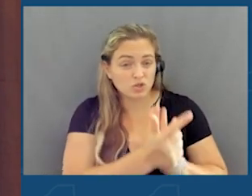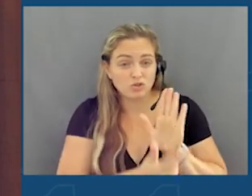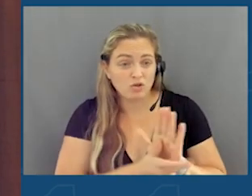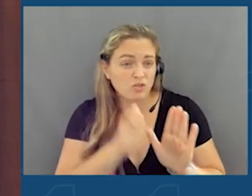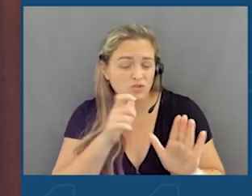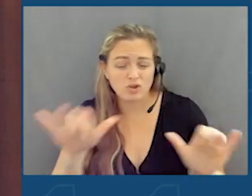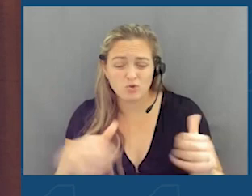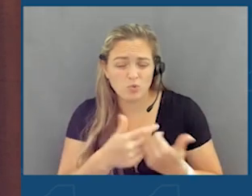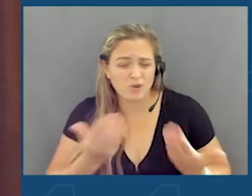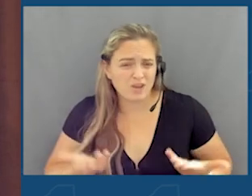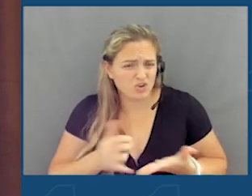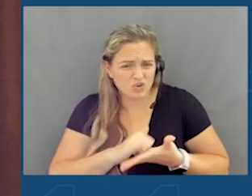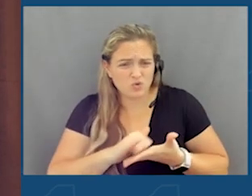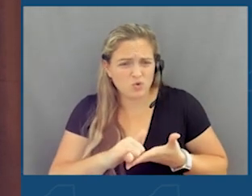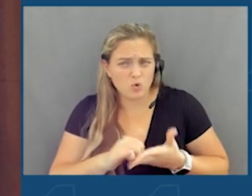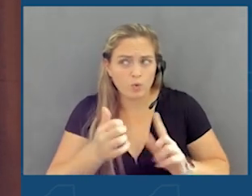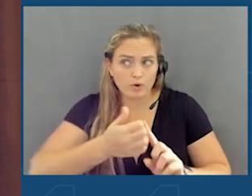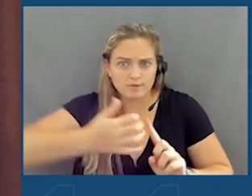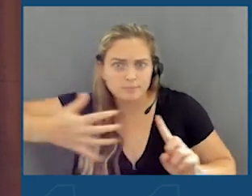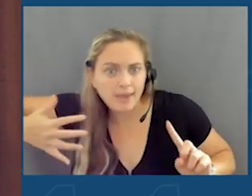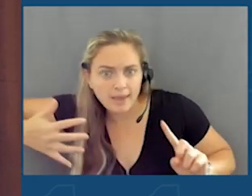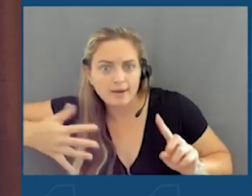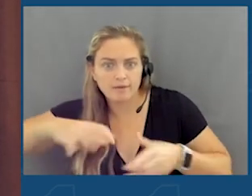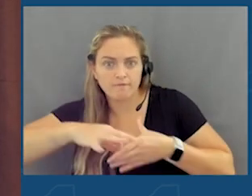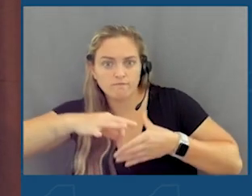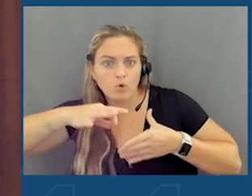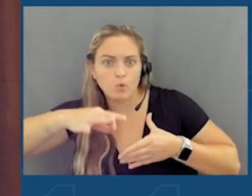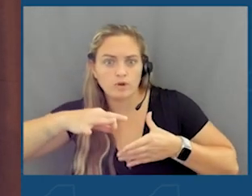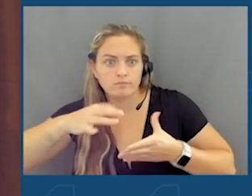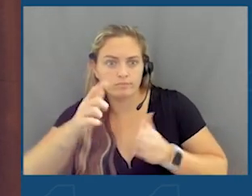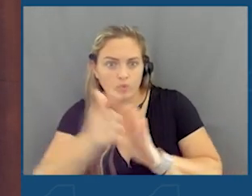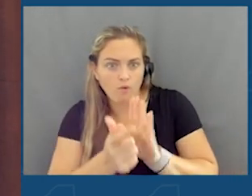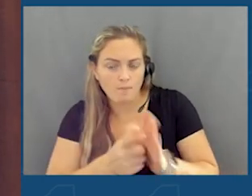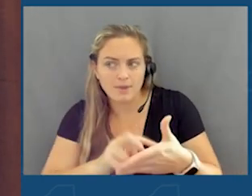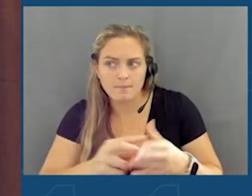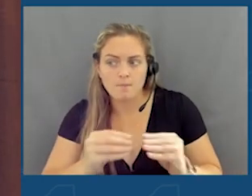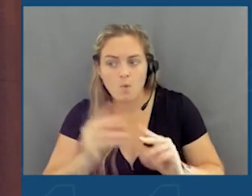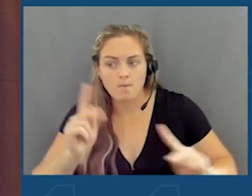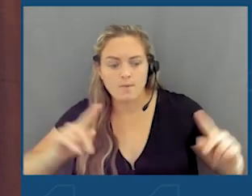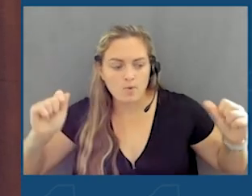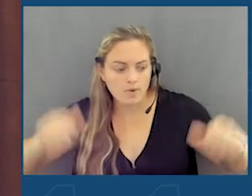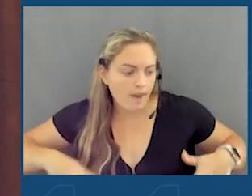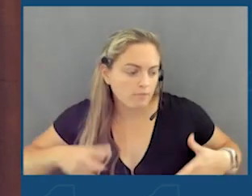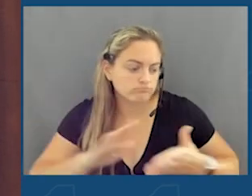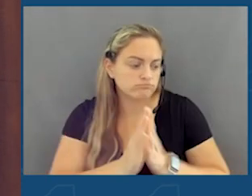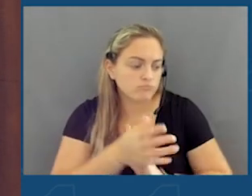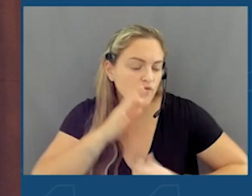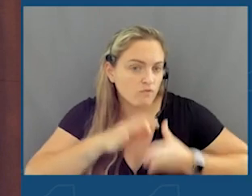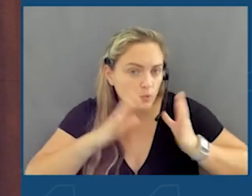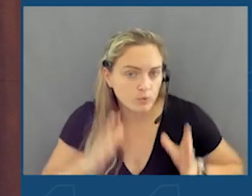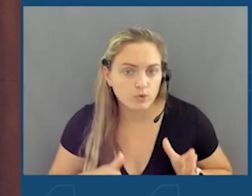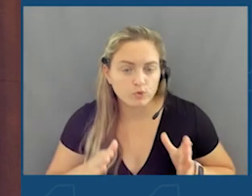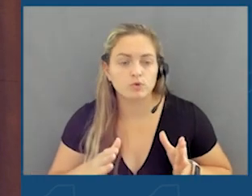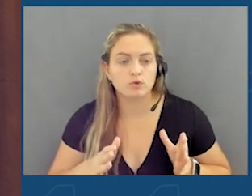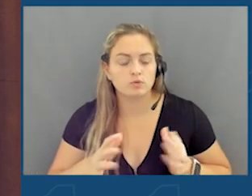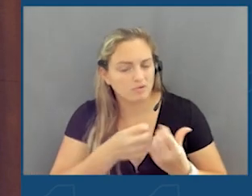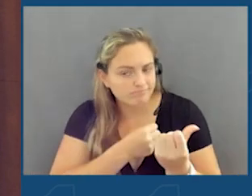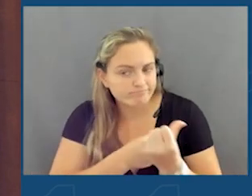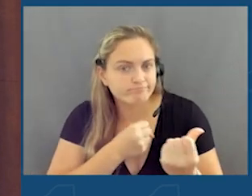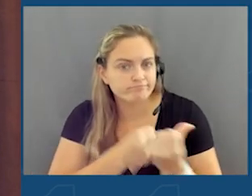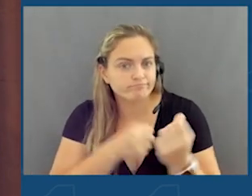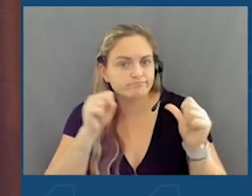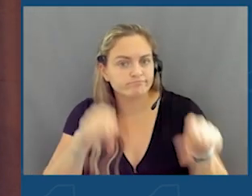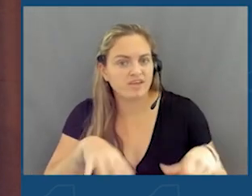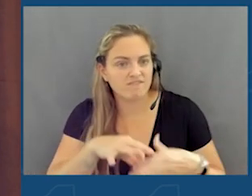would do here in New York, which is expand and bring more people to the process and empower them.